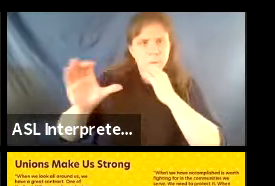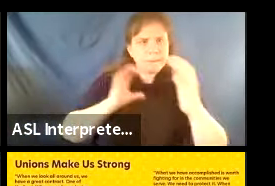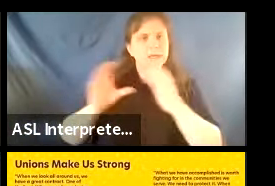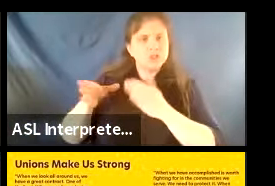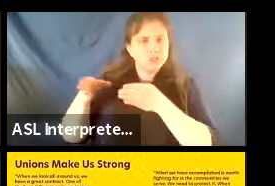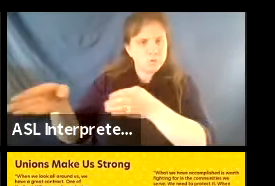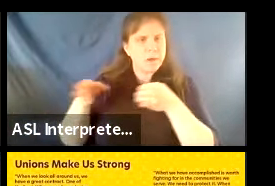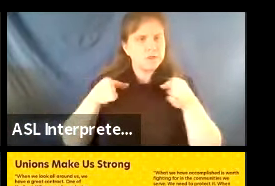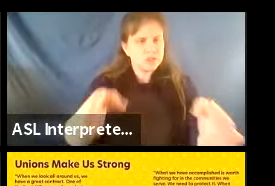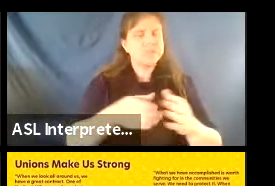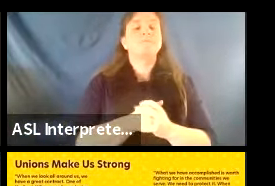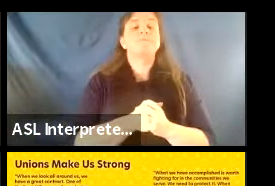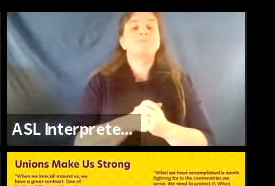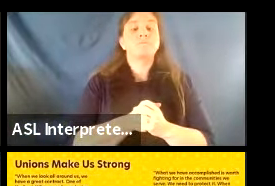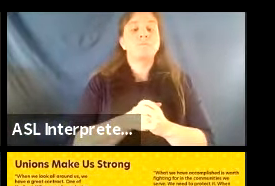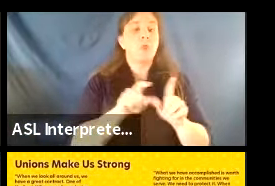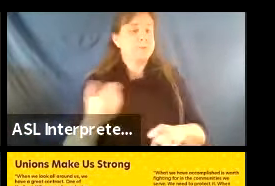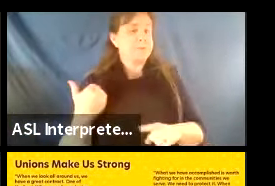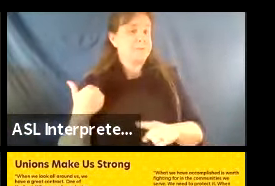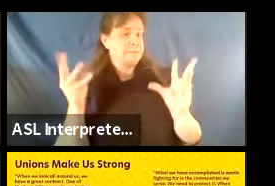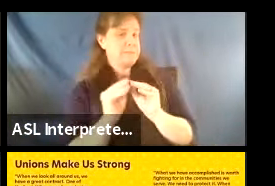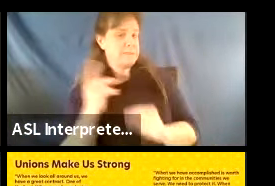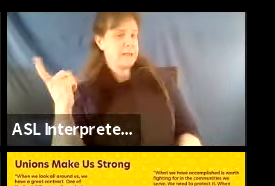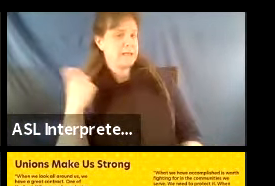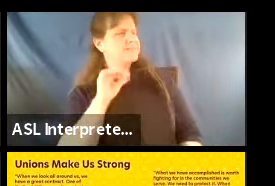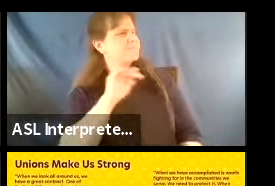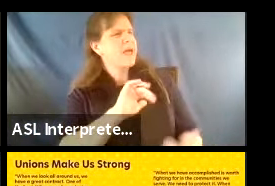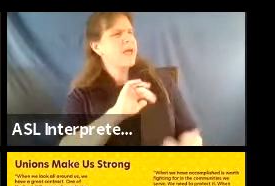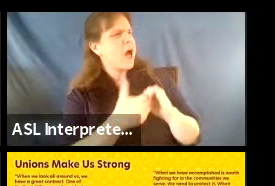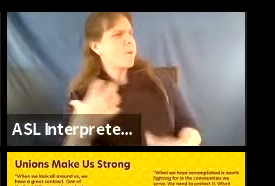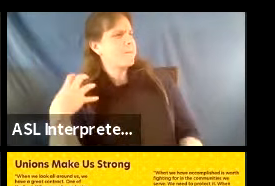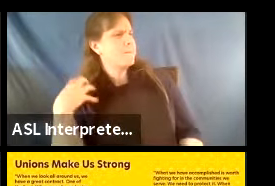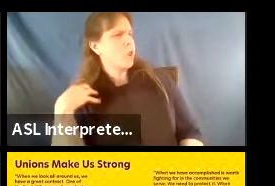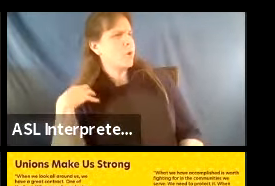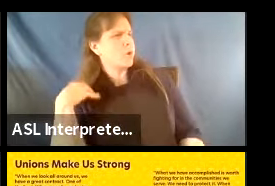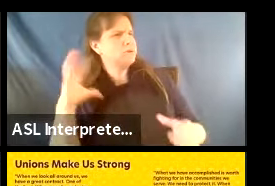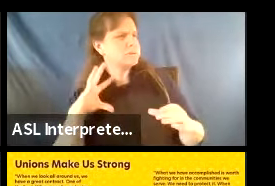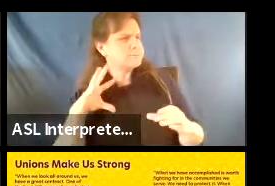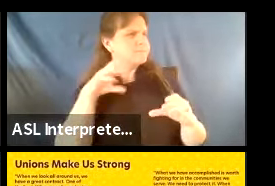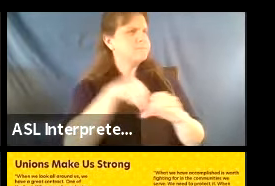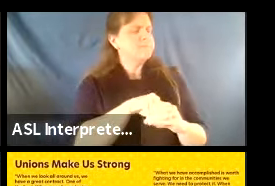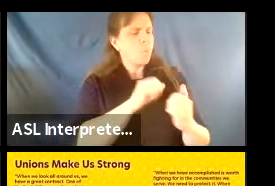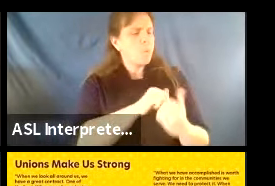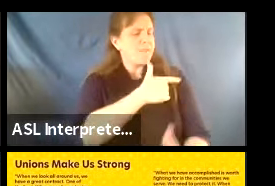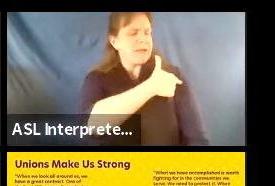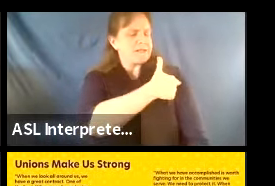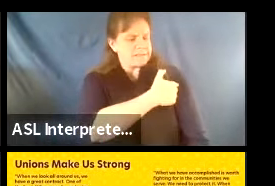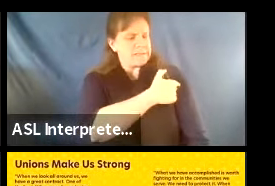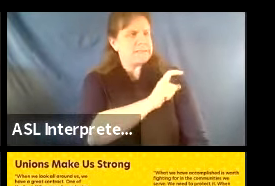asked, how will employers participate in vaccine distribution in an age-based approach?